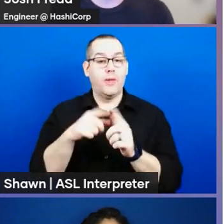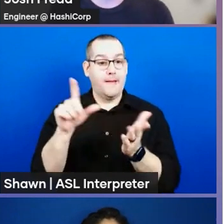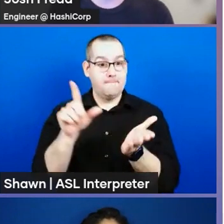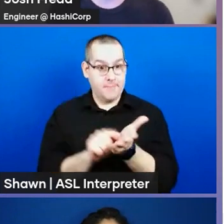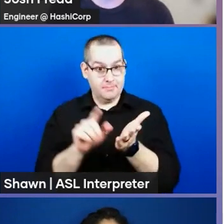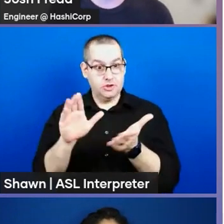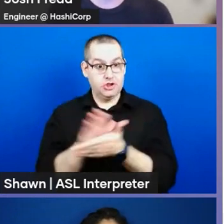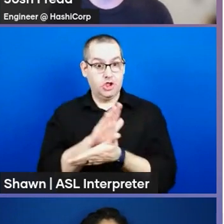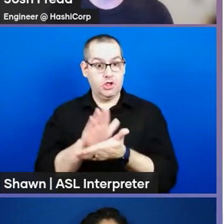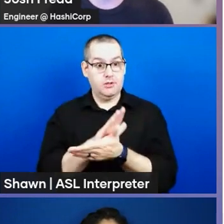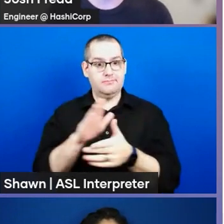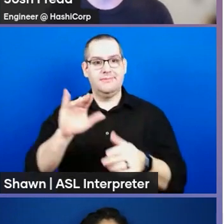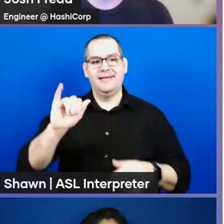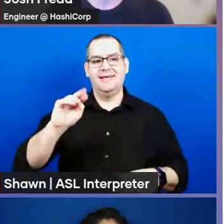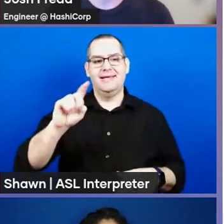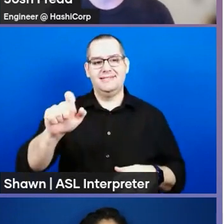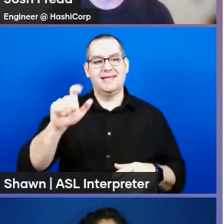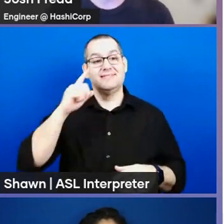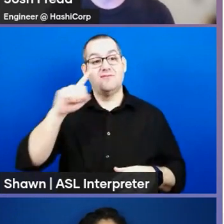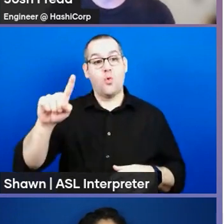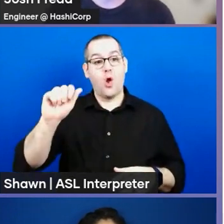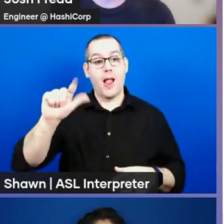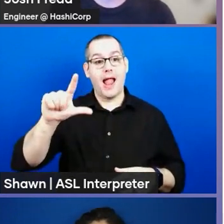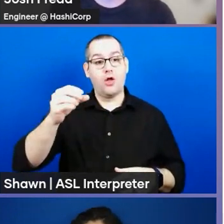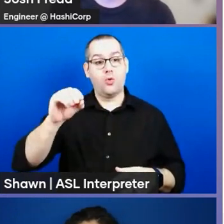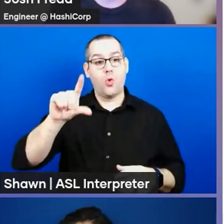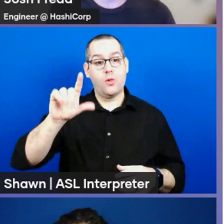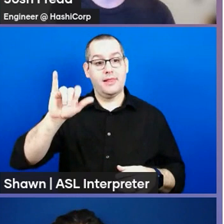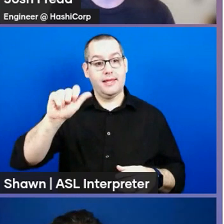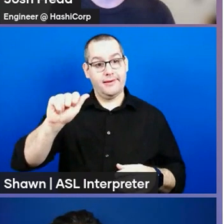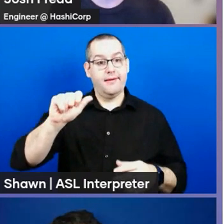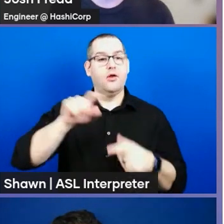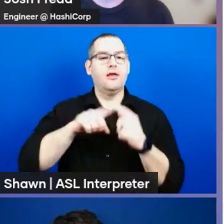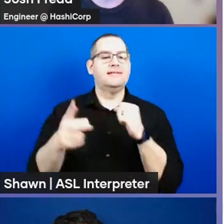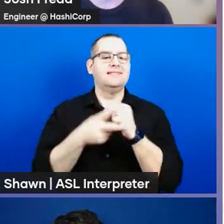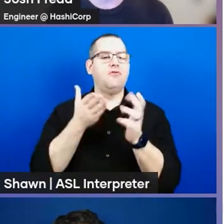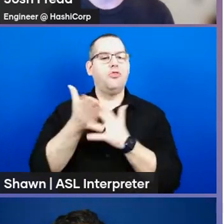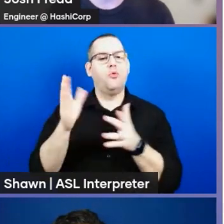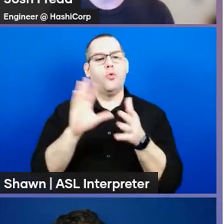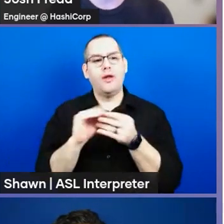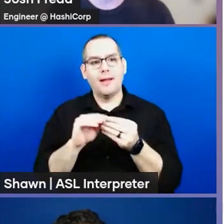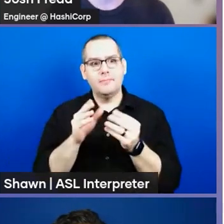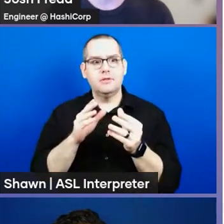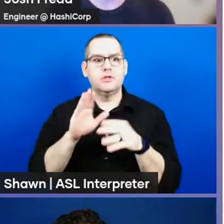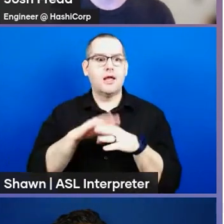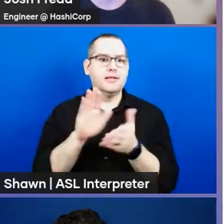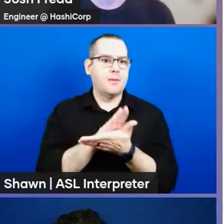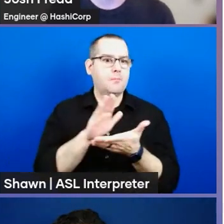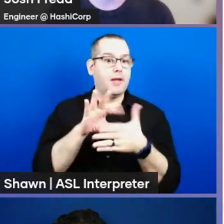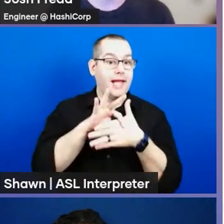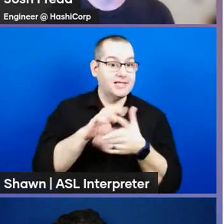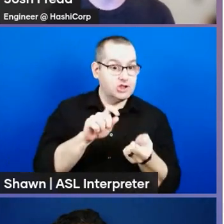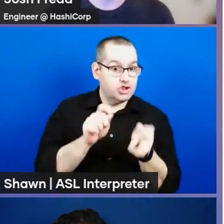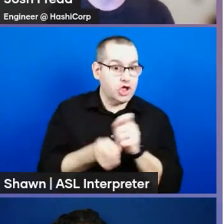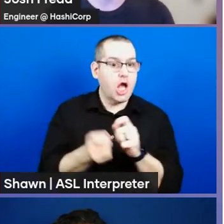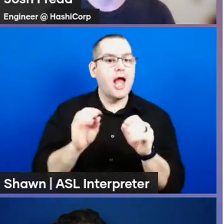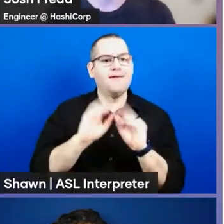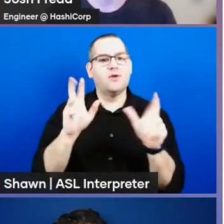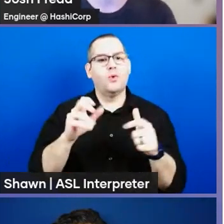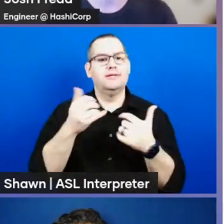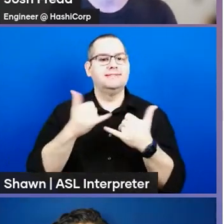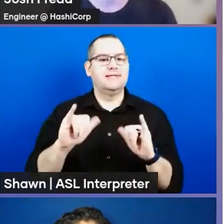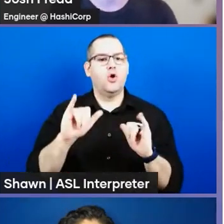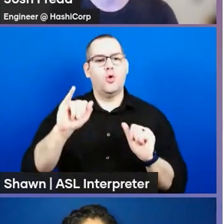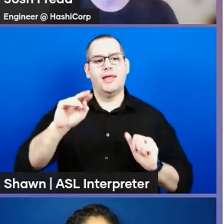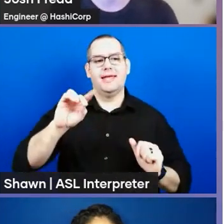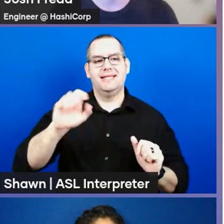into index it for Algolia, but then if say through comments in the document and the content changes, you obviously want to continually index it so